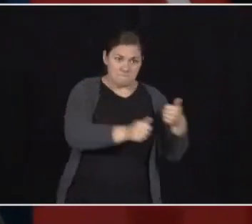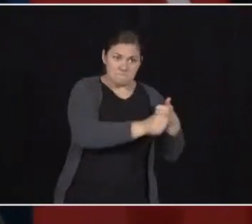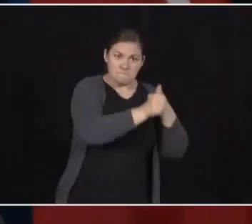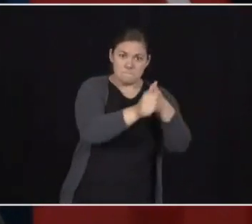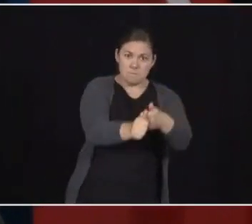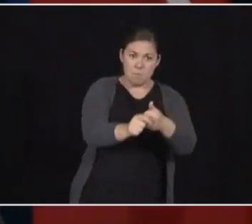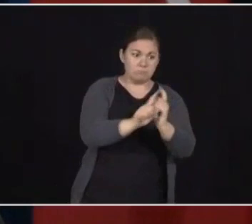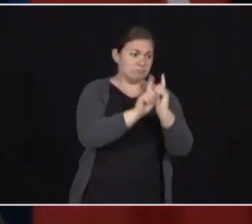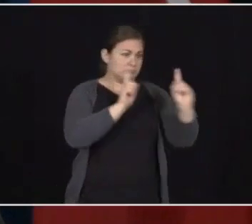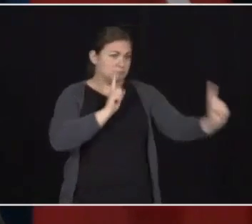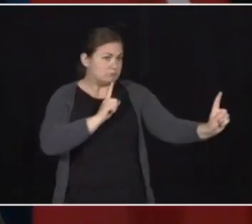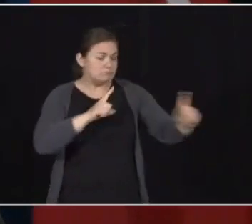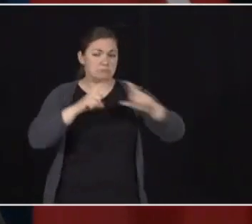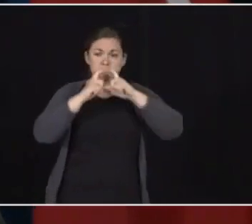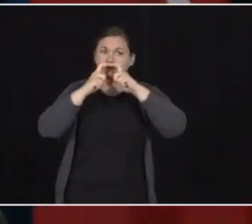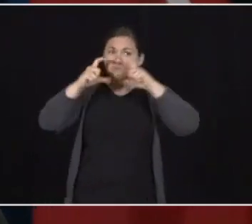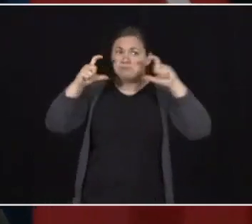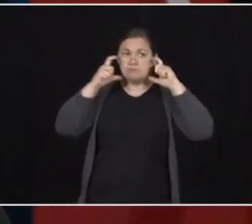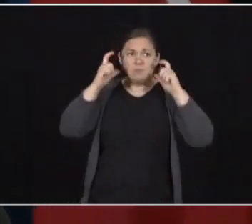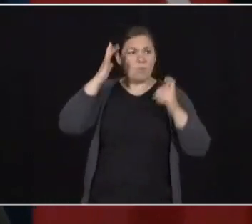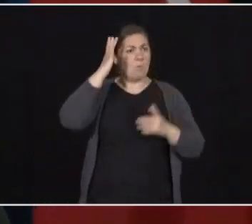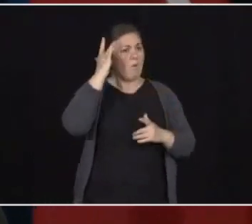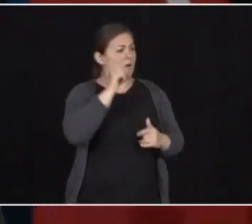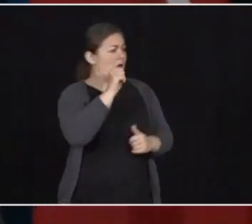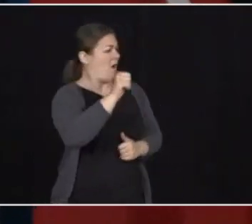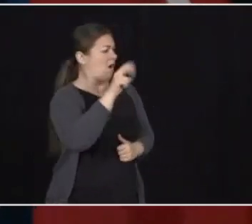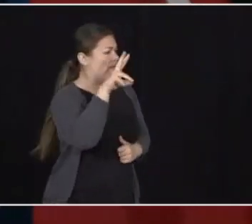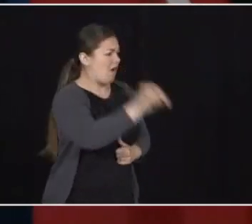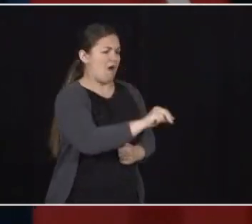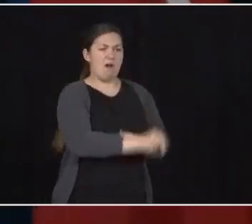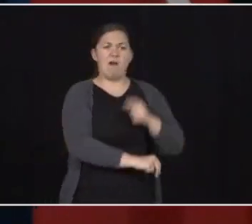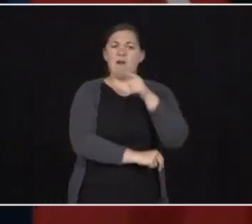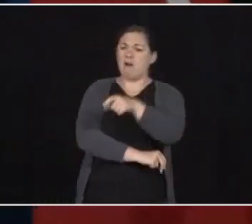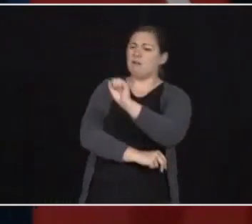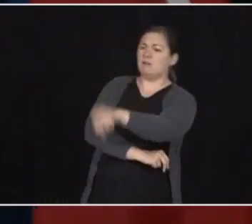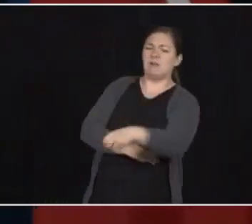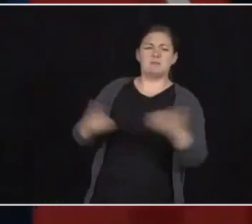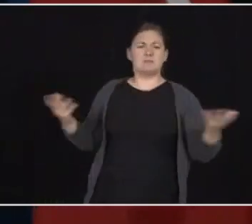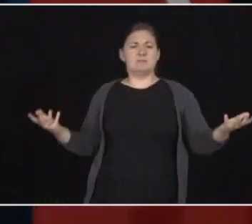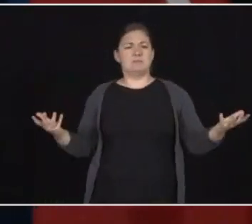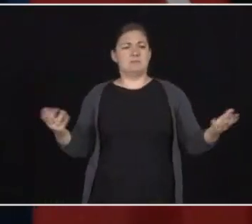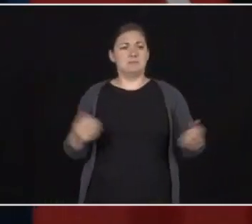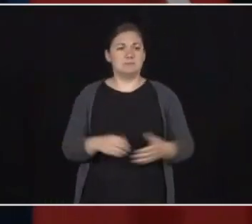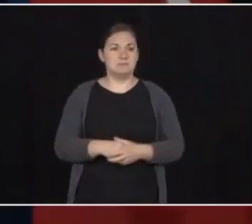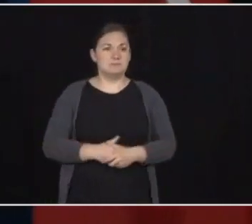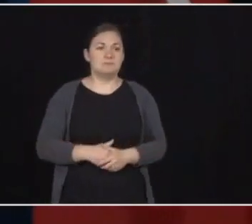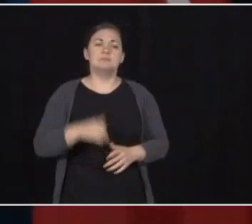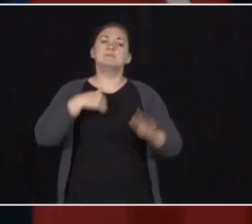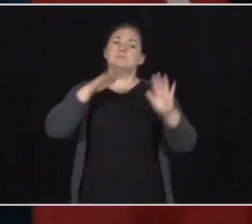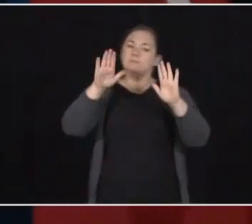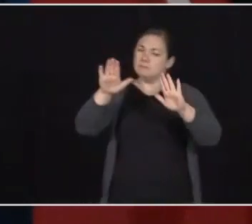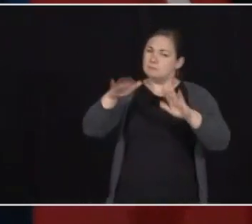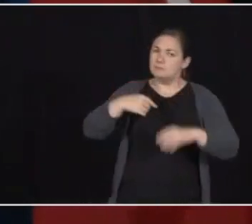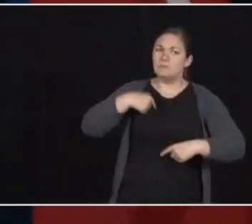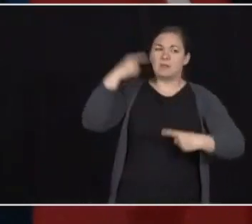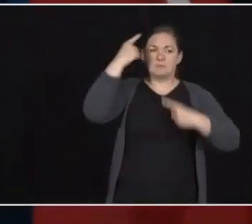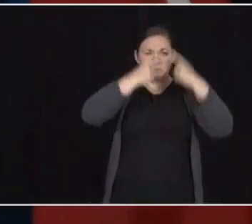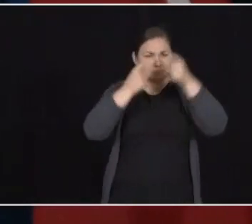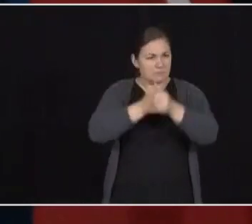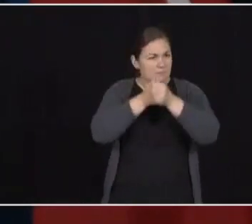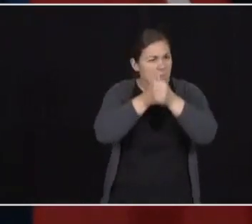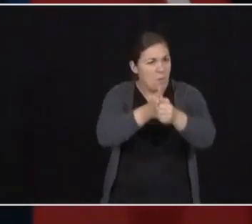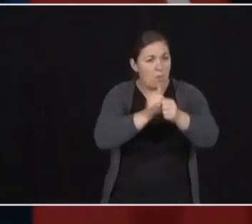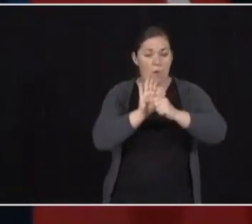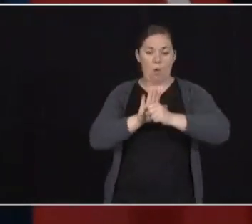and mask wearing? What's the difference in those two scenarios? Well, Lucas, we're looking at a regional approach, and